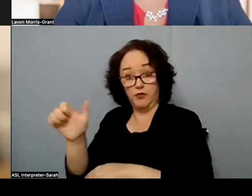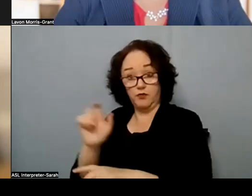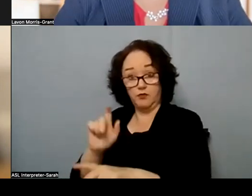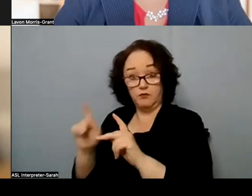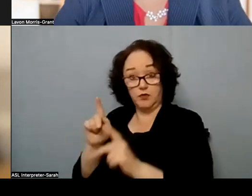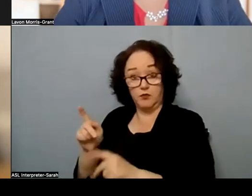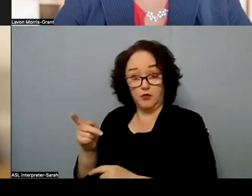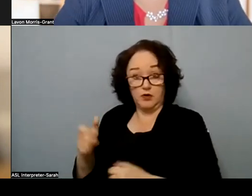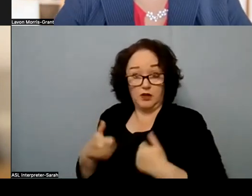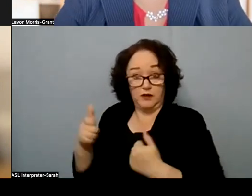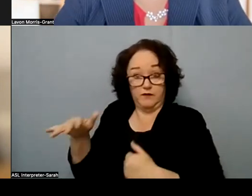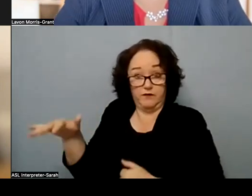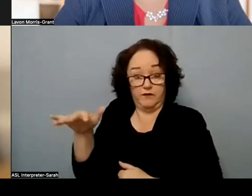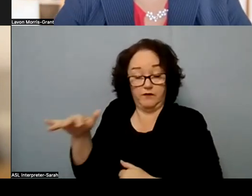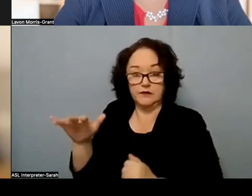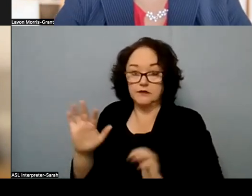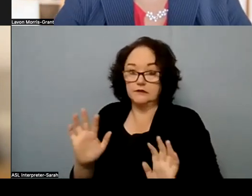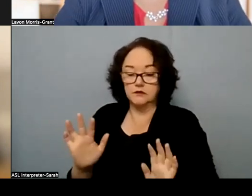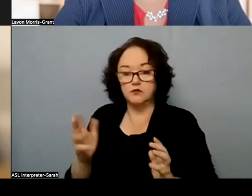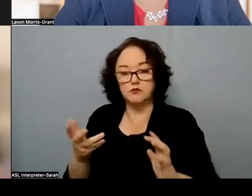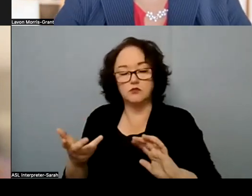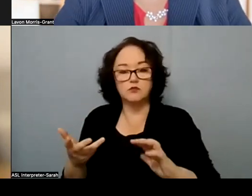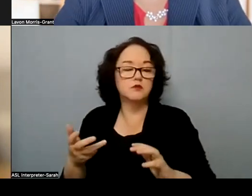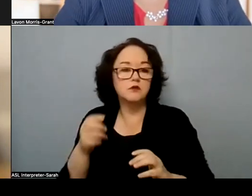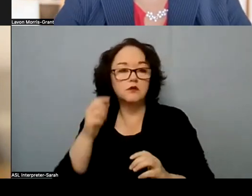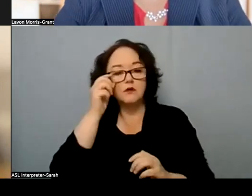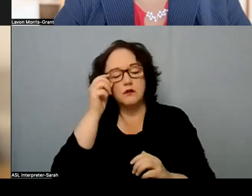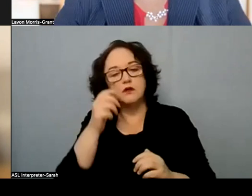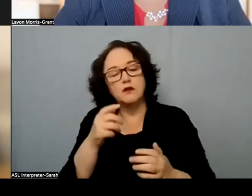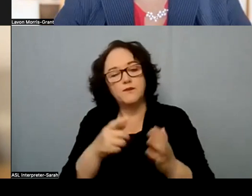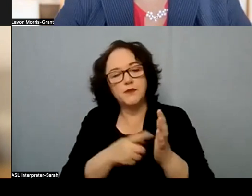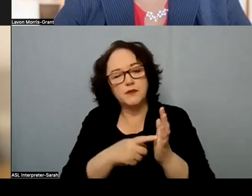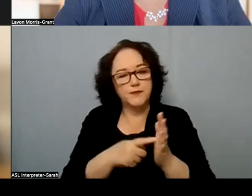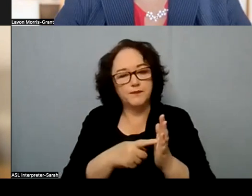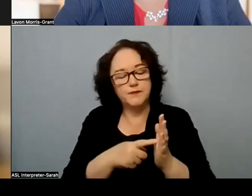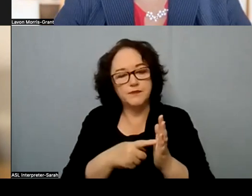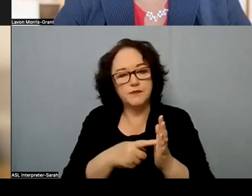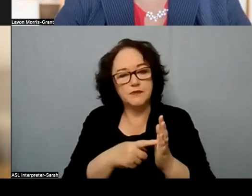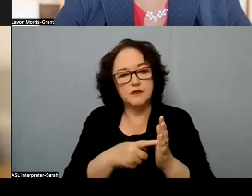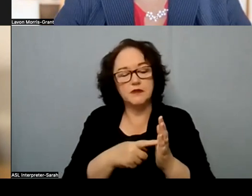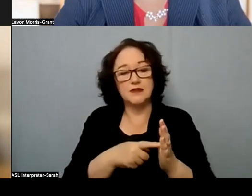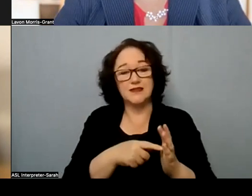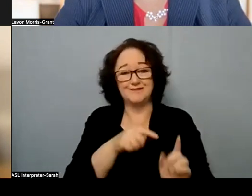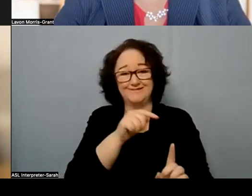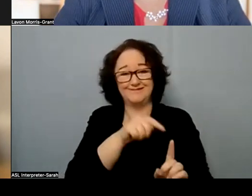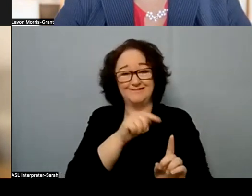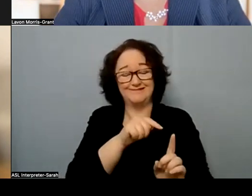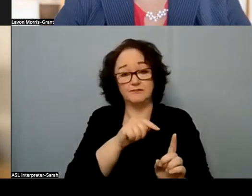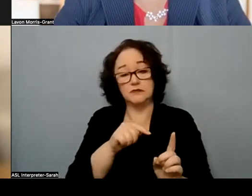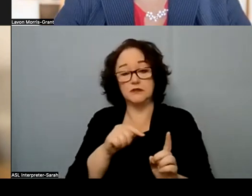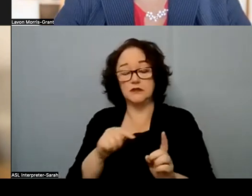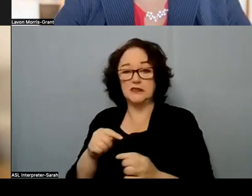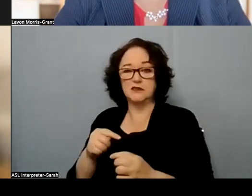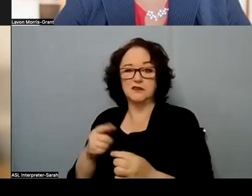with a person are sometimes interfering with the rest of the development. Those are challenges, and we